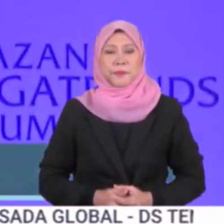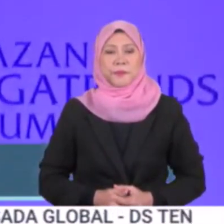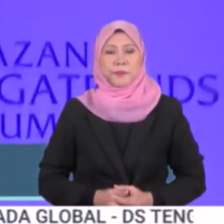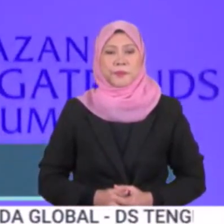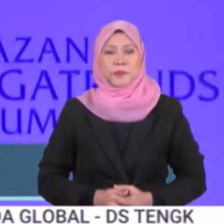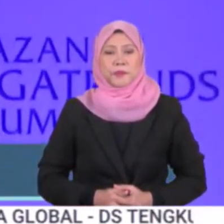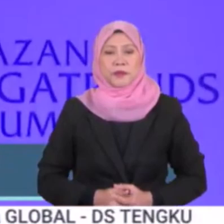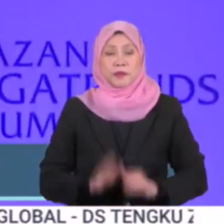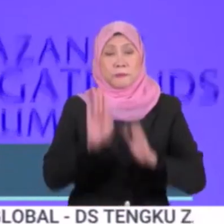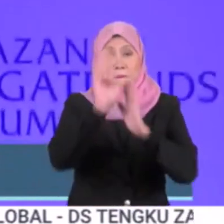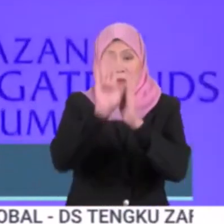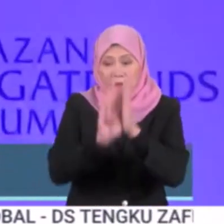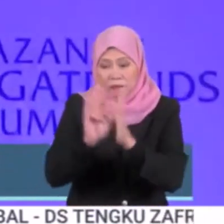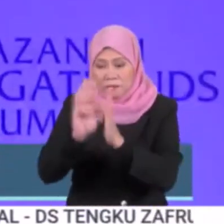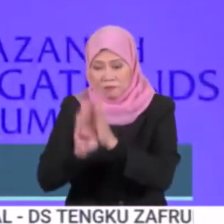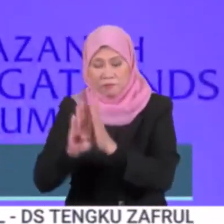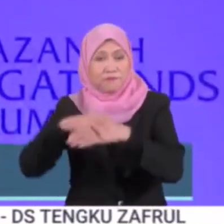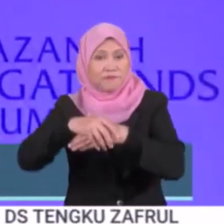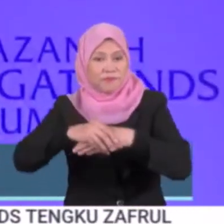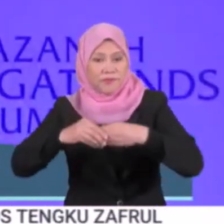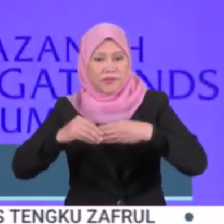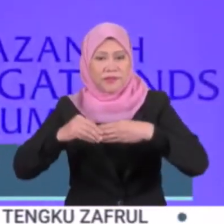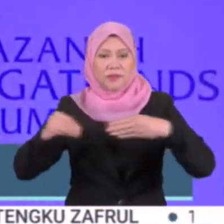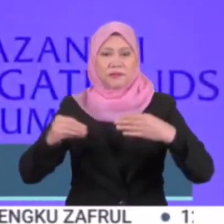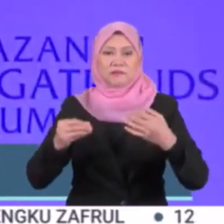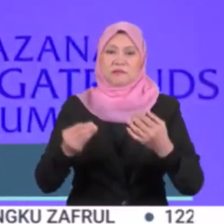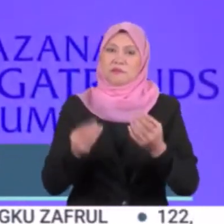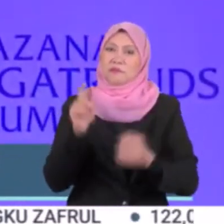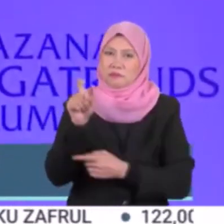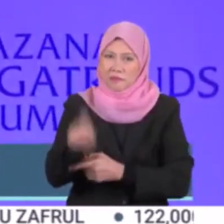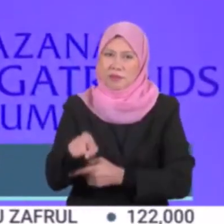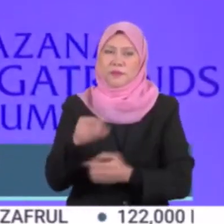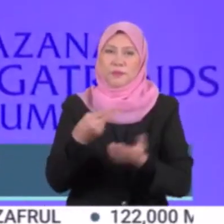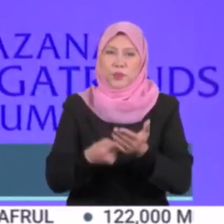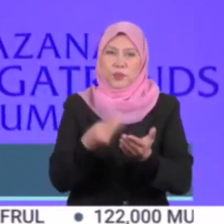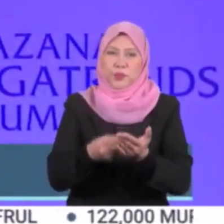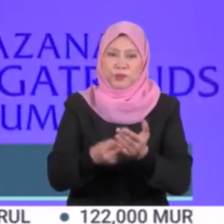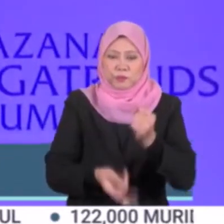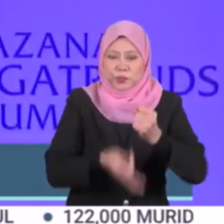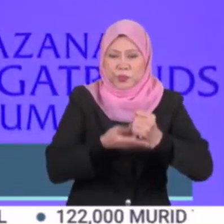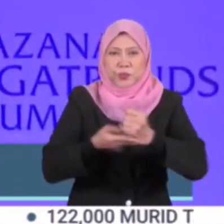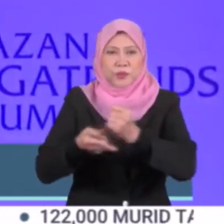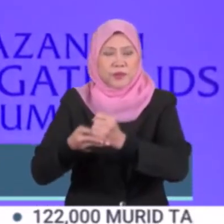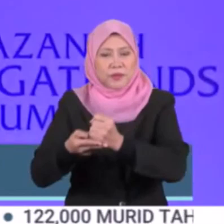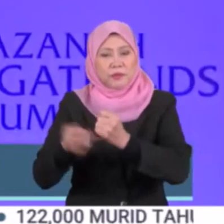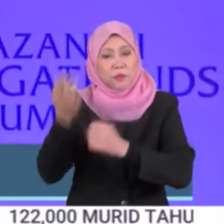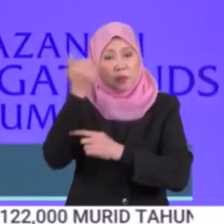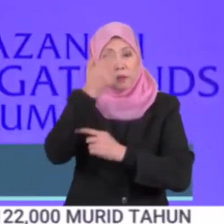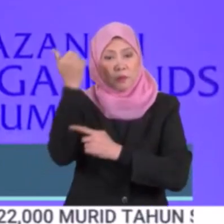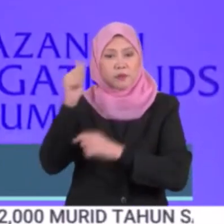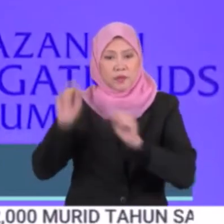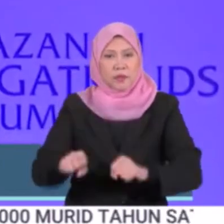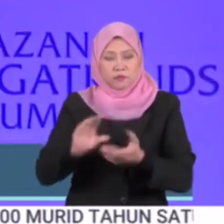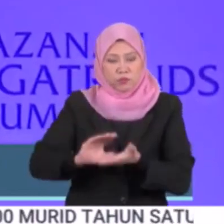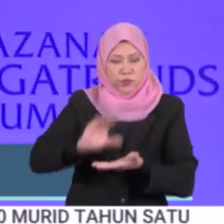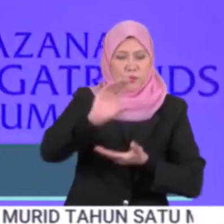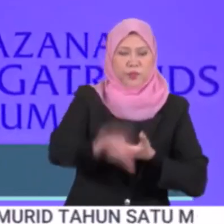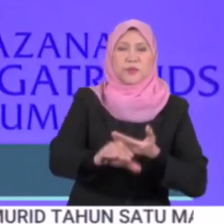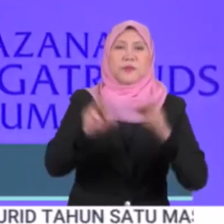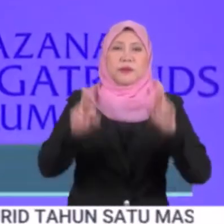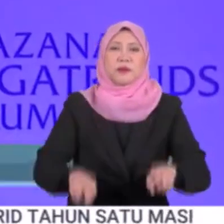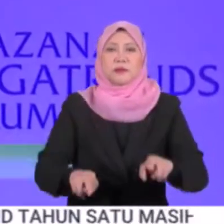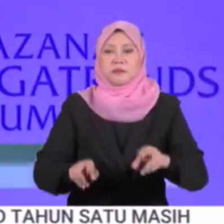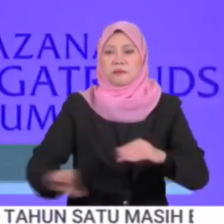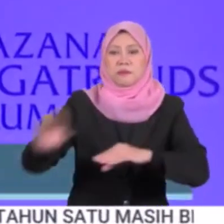The billions of ringgit saved are now being channeled back to the people in terms of subsidies and cash transfers. And that's what we